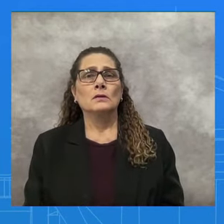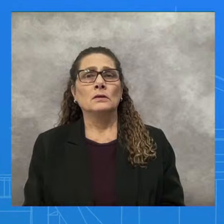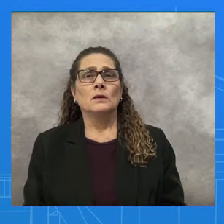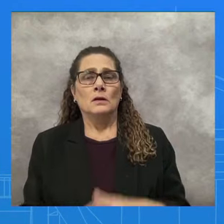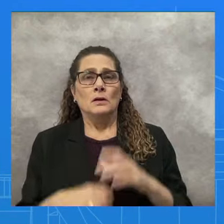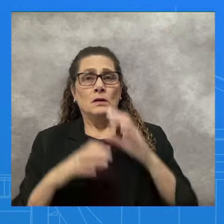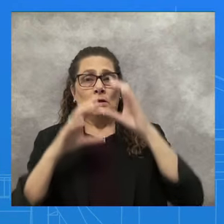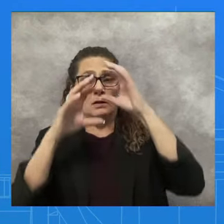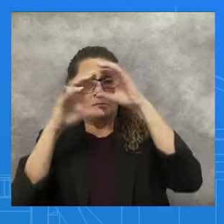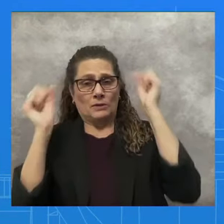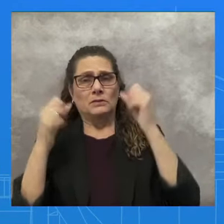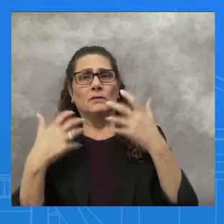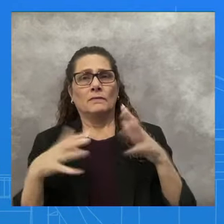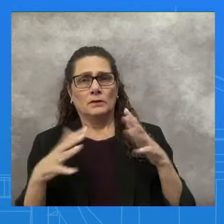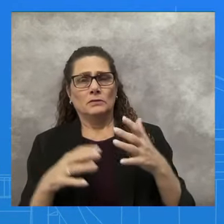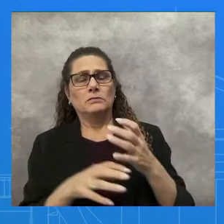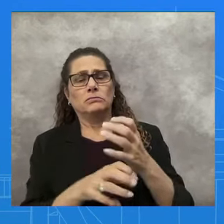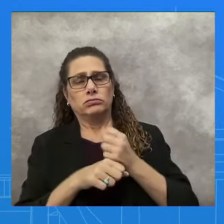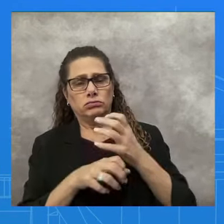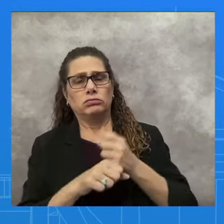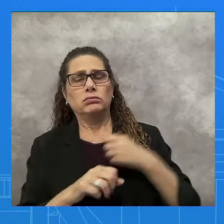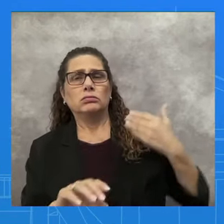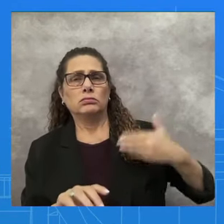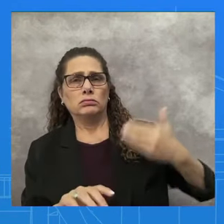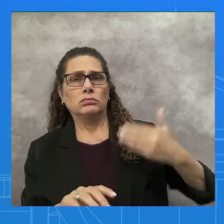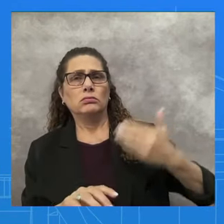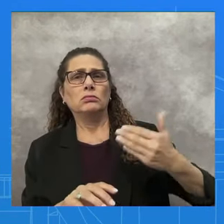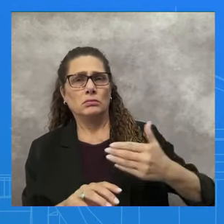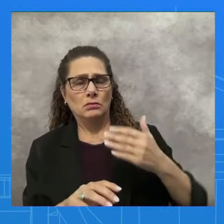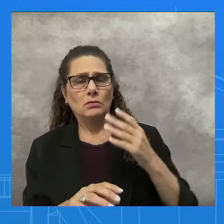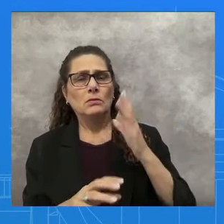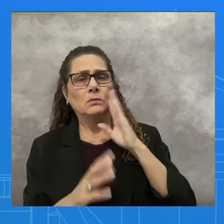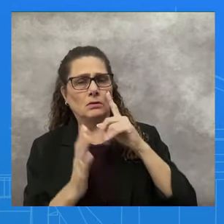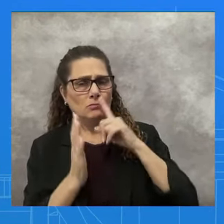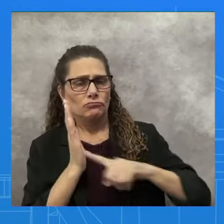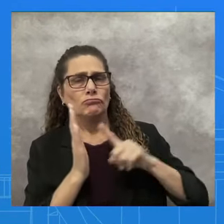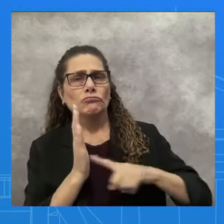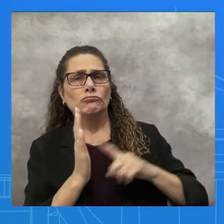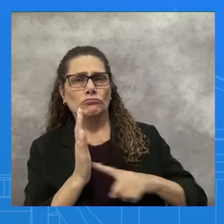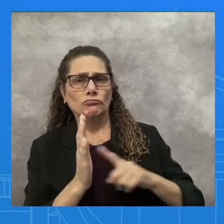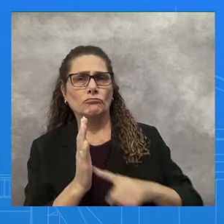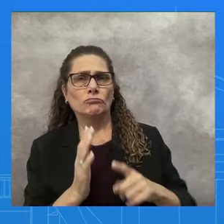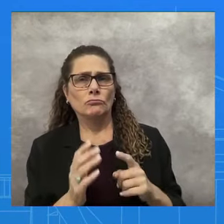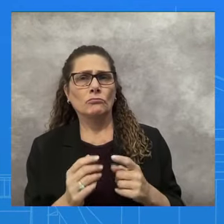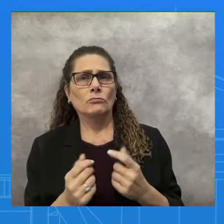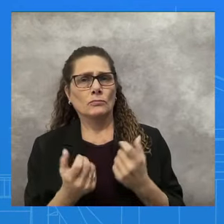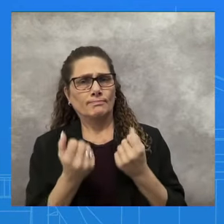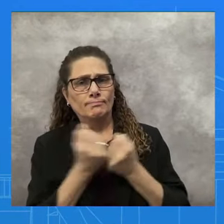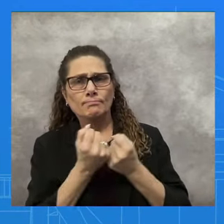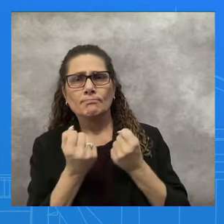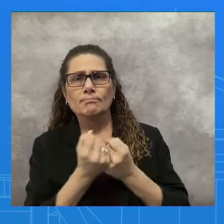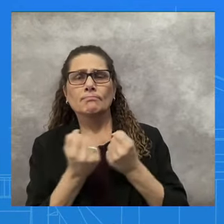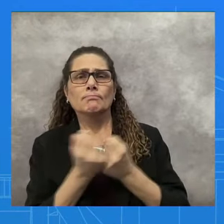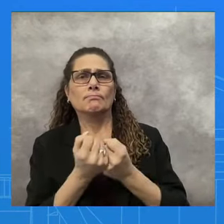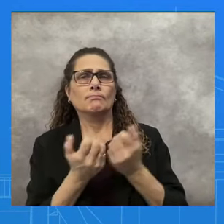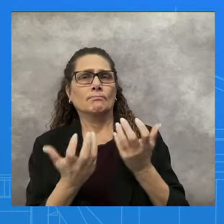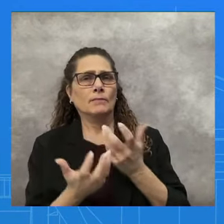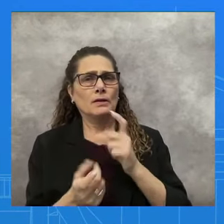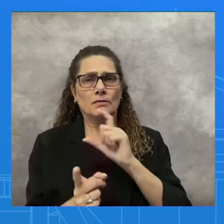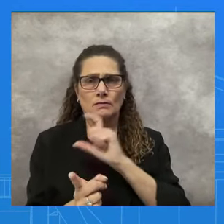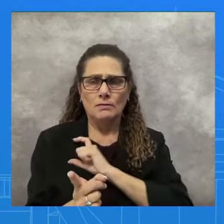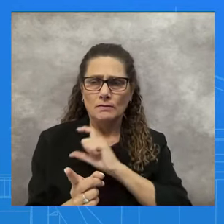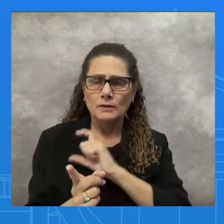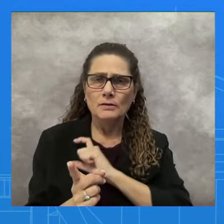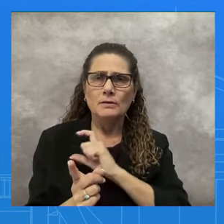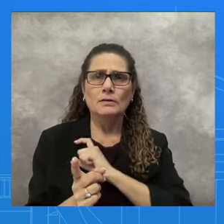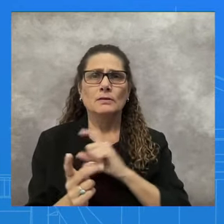to continue their investigation on the ground, and we're offering all support needed to law enforcement and also obviously